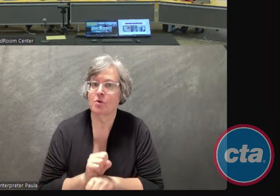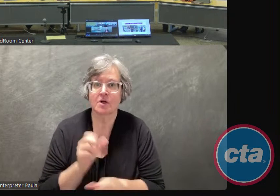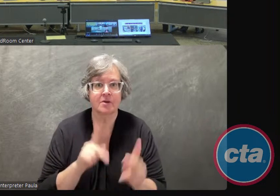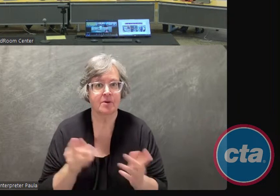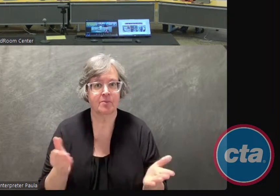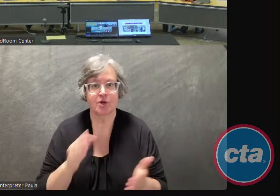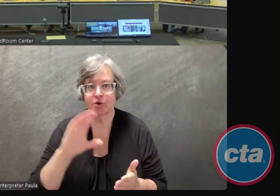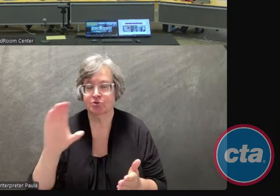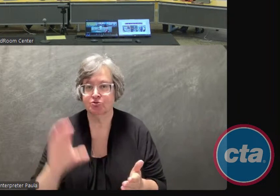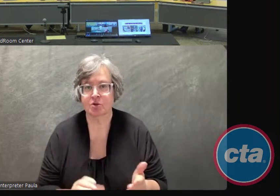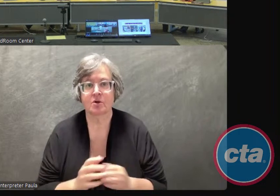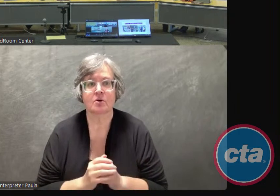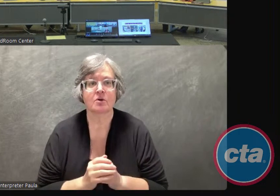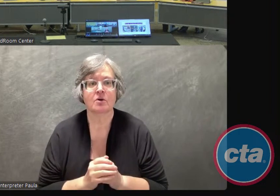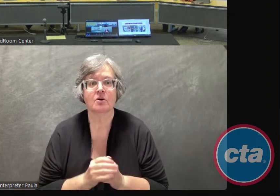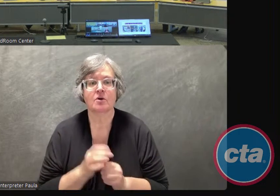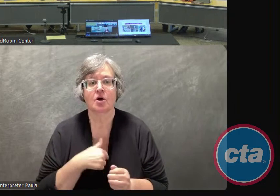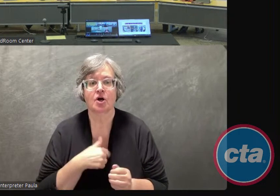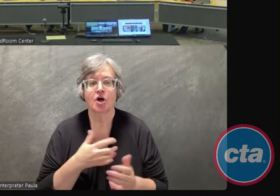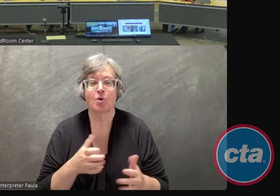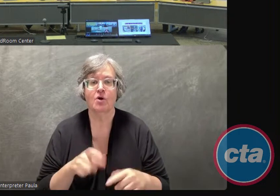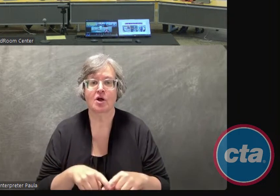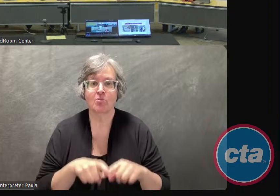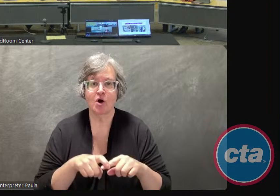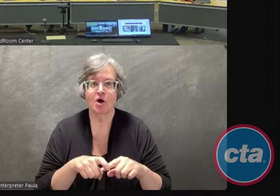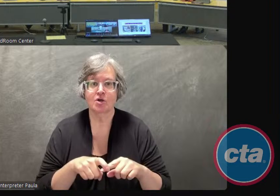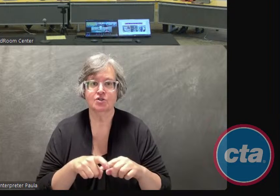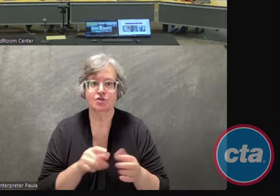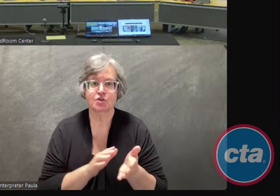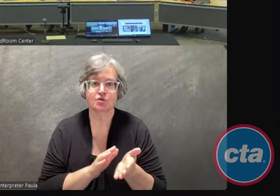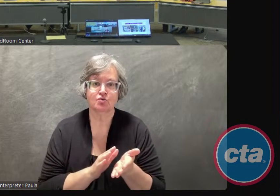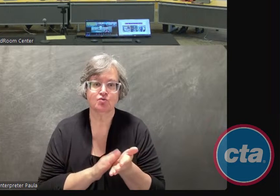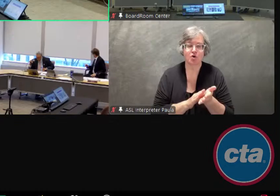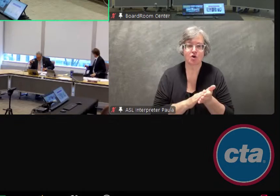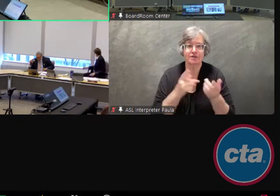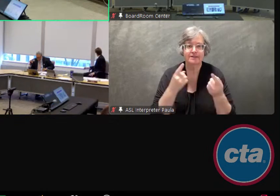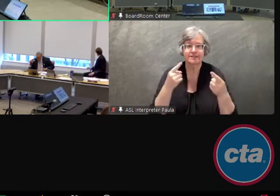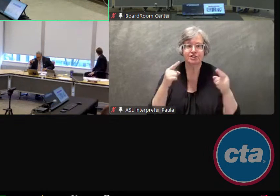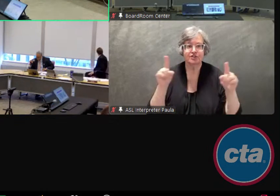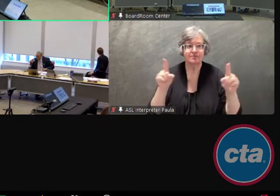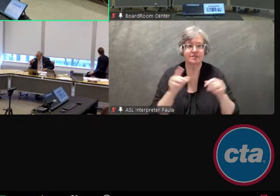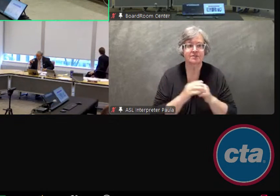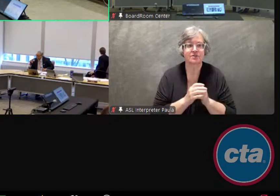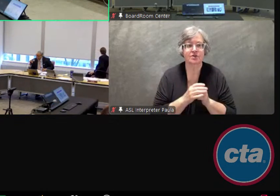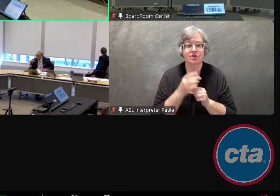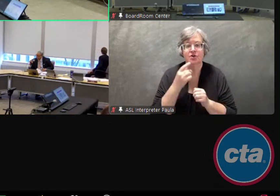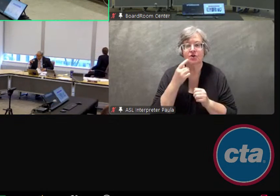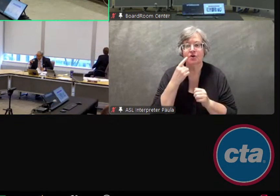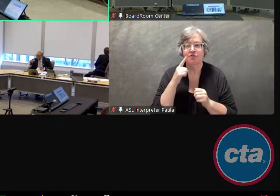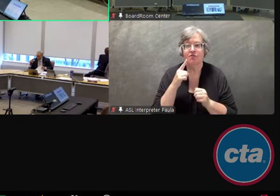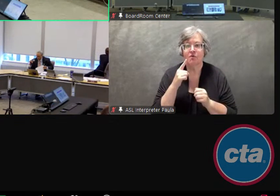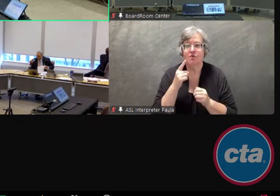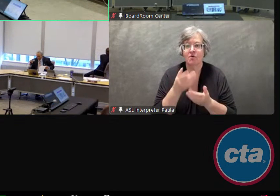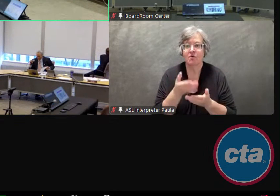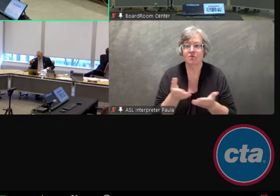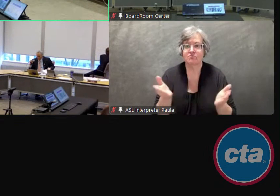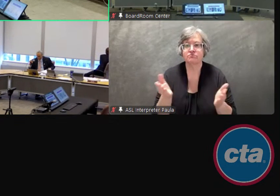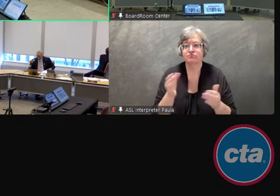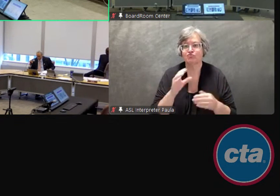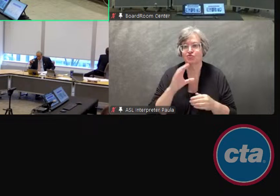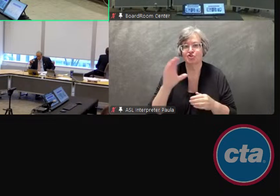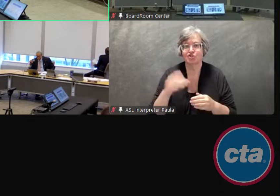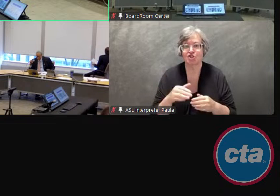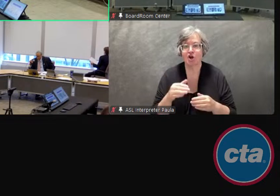like to take a moment to at least pause and recognize some recent achievements when the eyes of the nation were on our city.